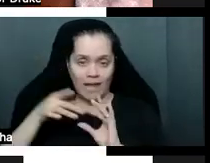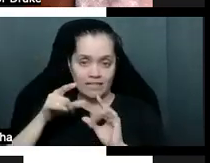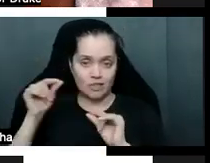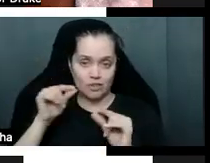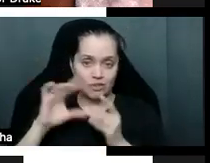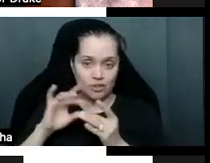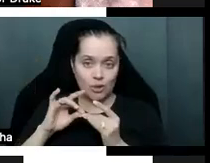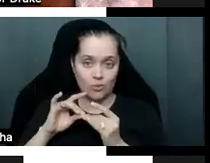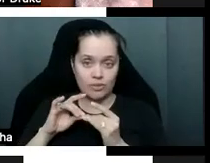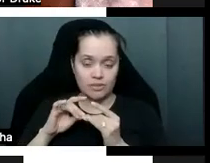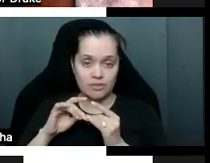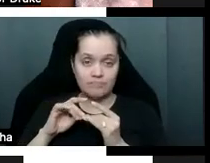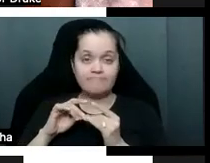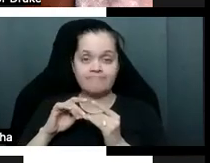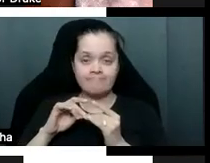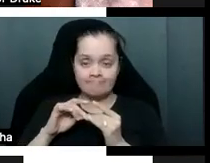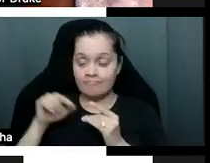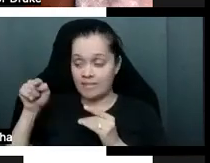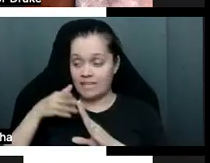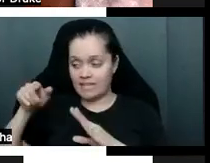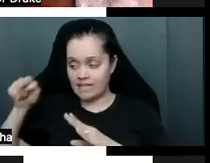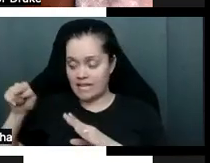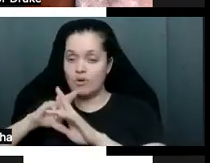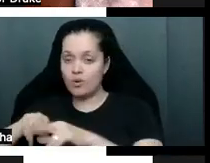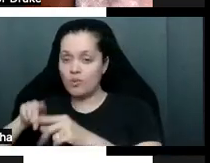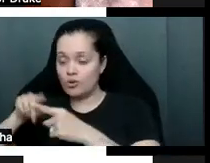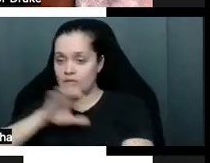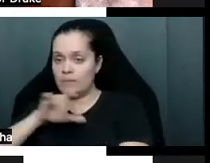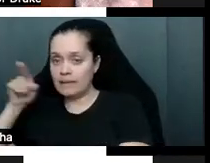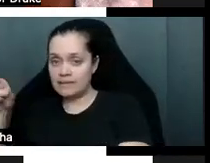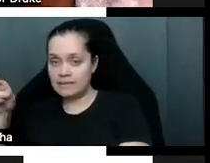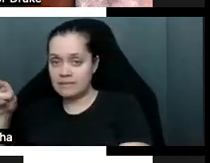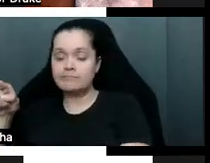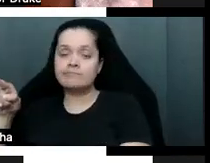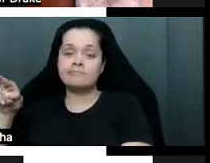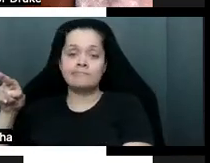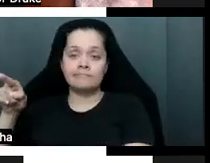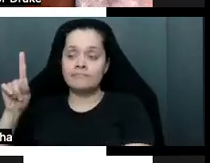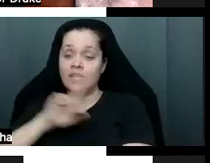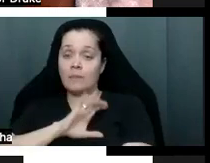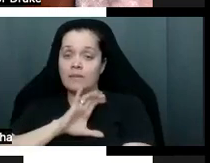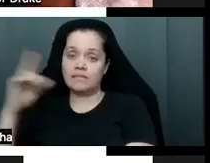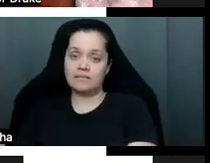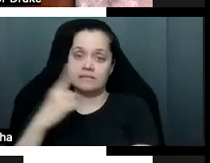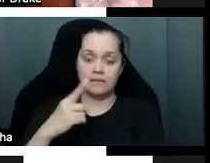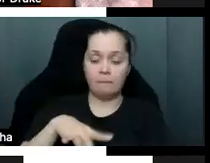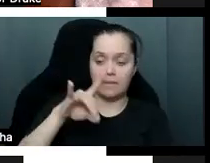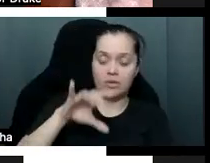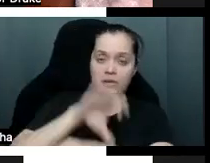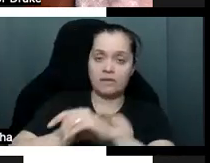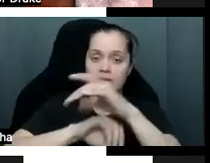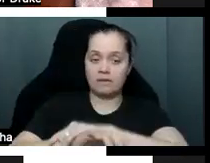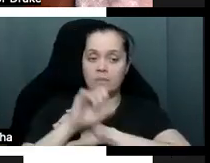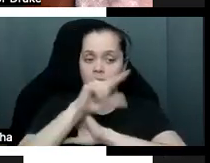joke, and the neighbor reported you to the police, you could be sent away to prison camp because